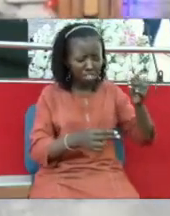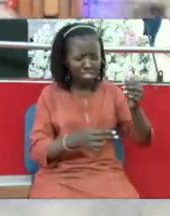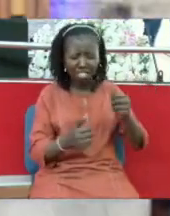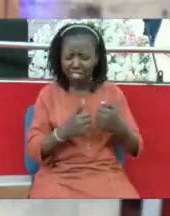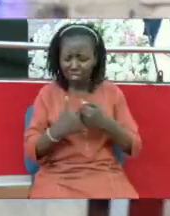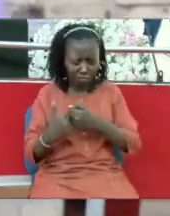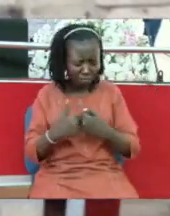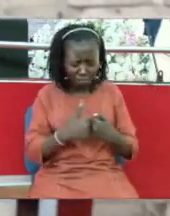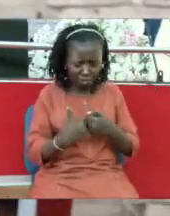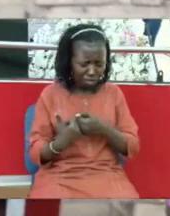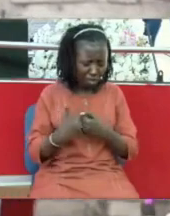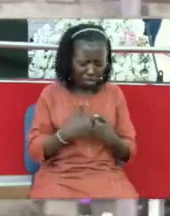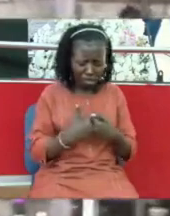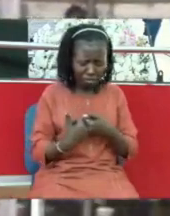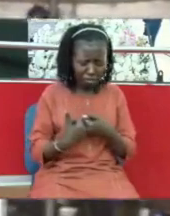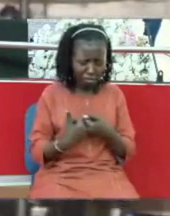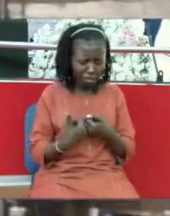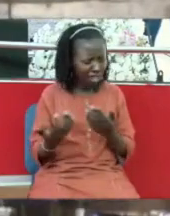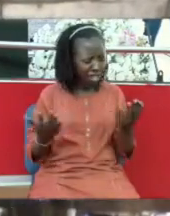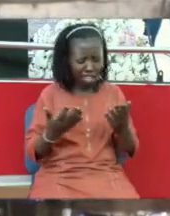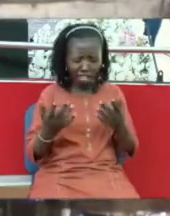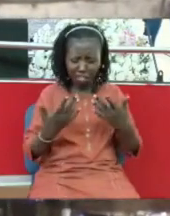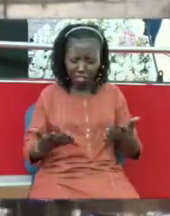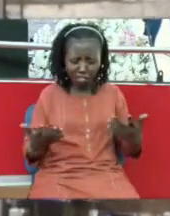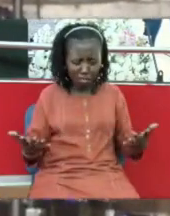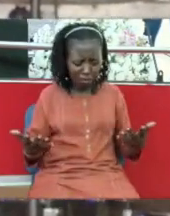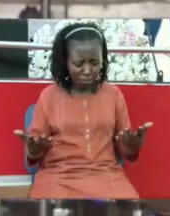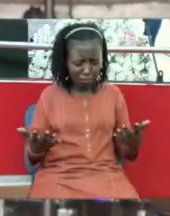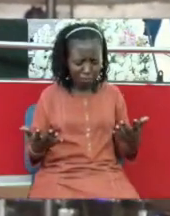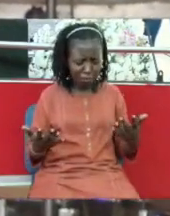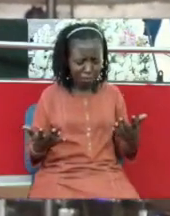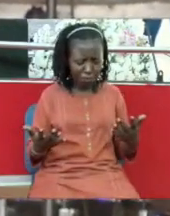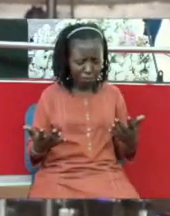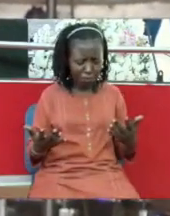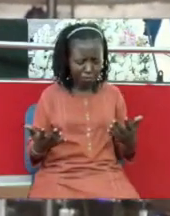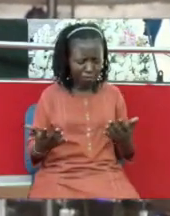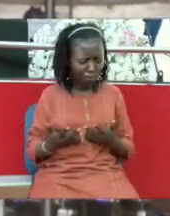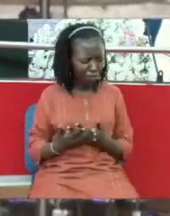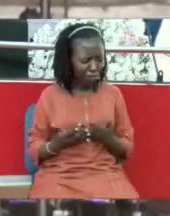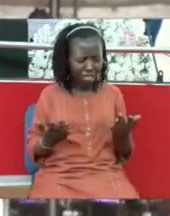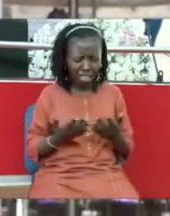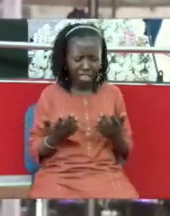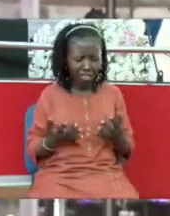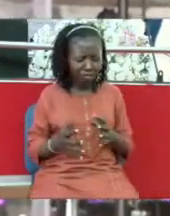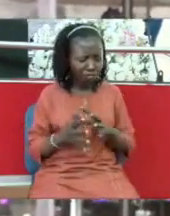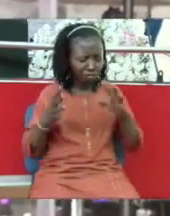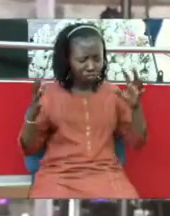challenge, whatever it is, whatever big issue you are facing,